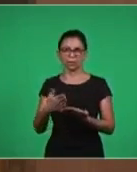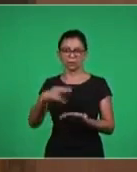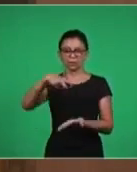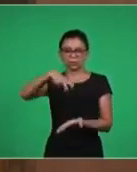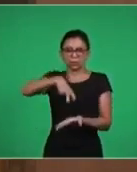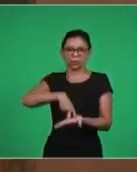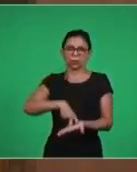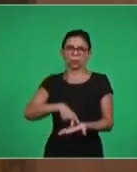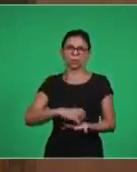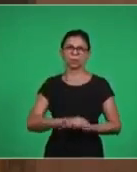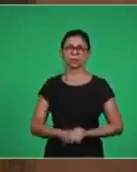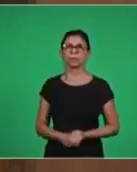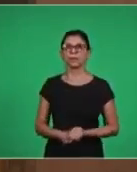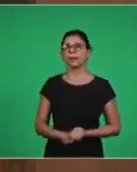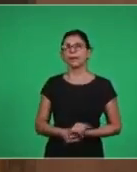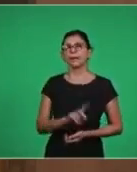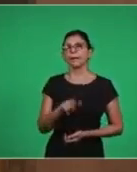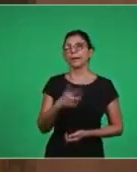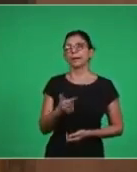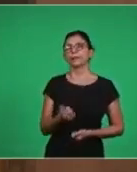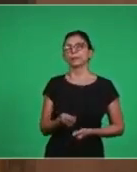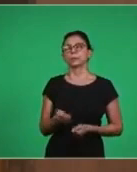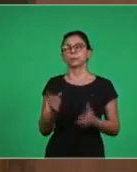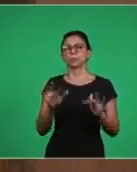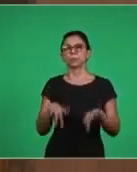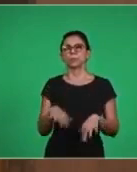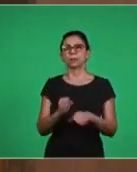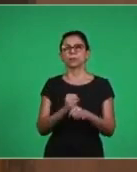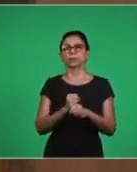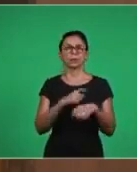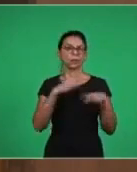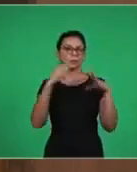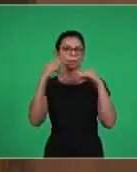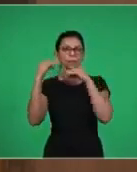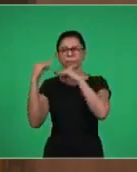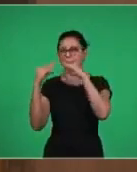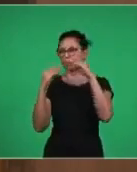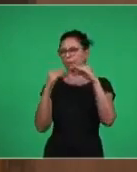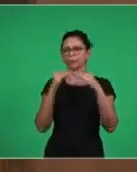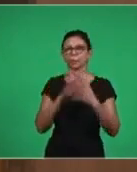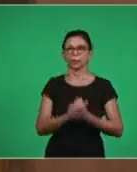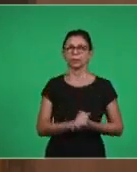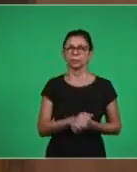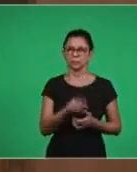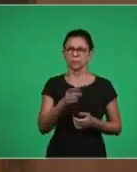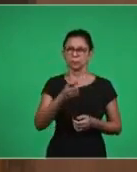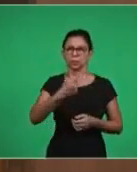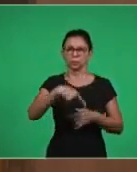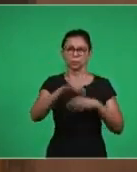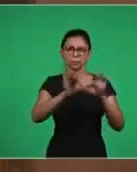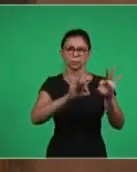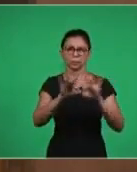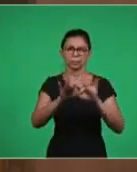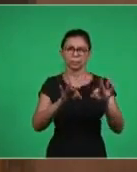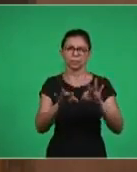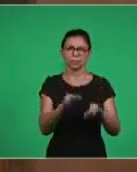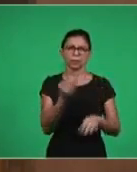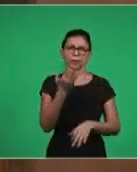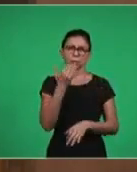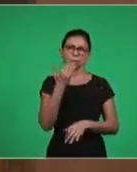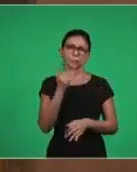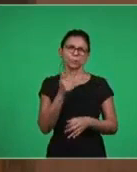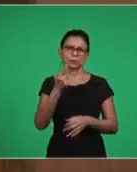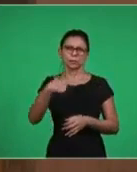down. We're not going to end the year having conversation. Oh, tonight we're going to have a dinner. You can have